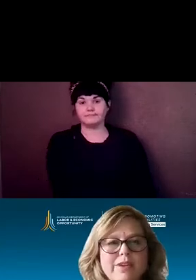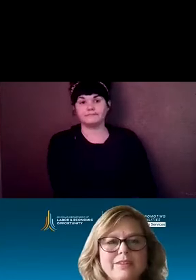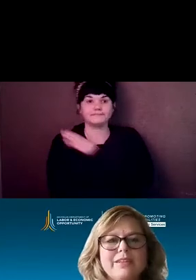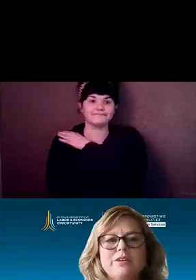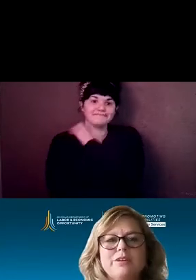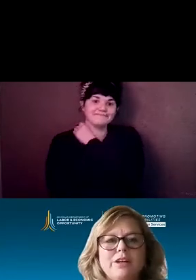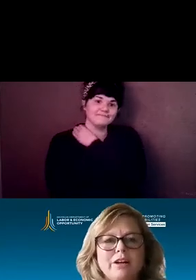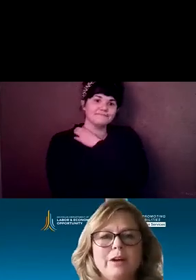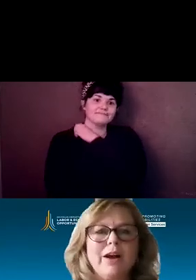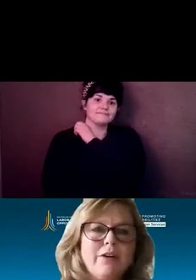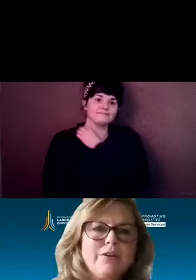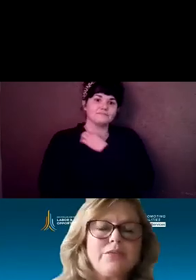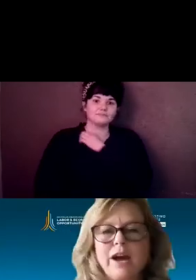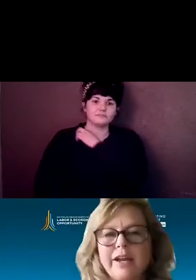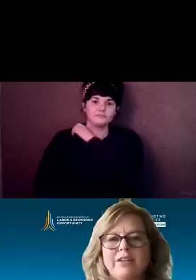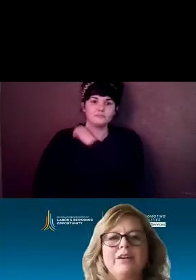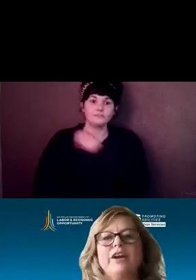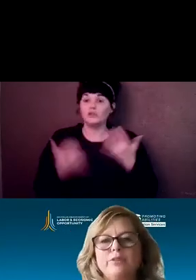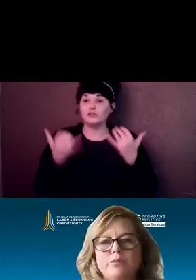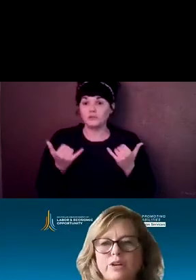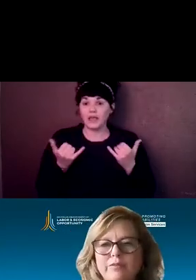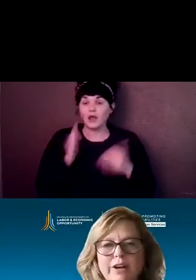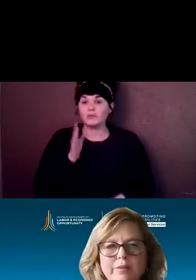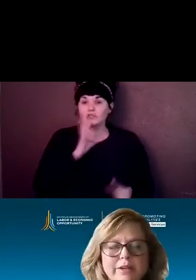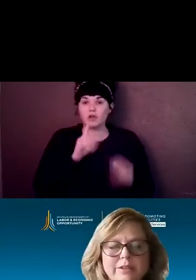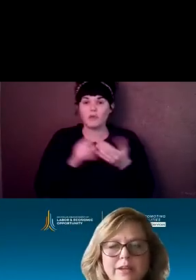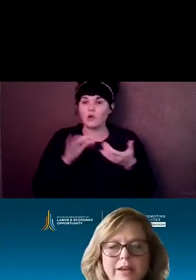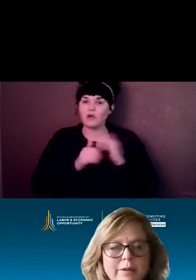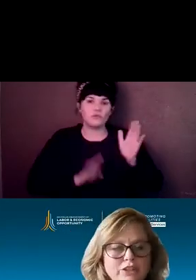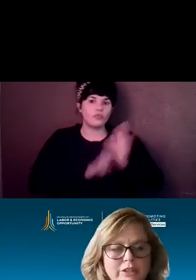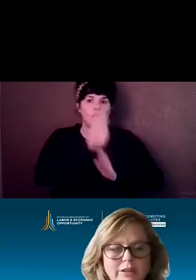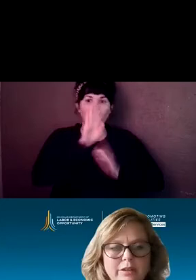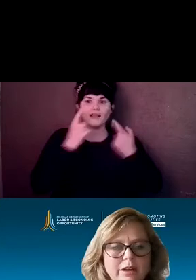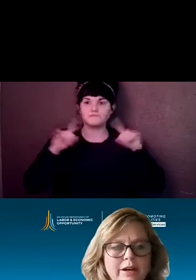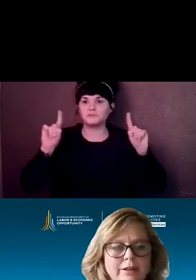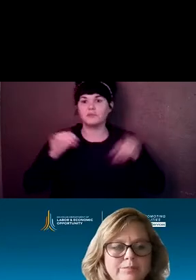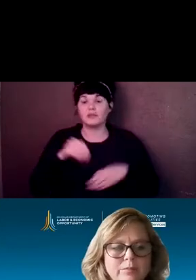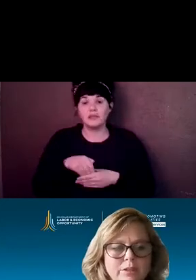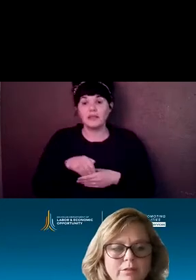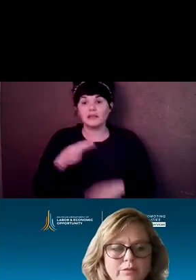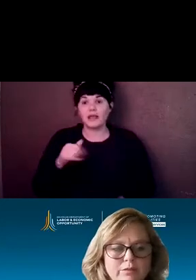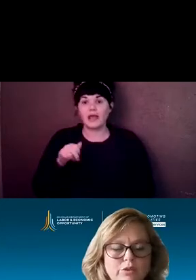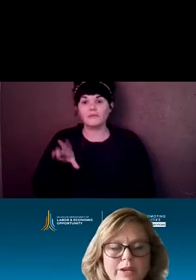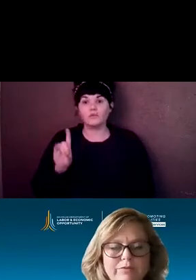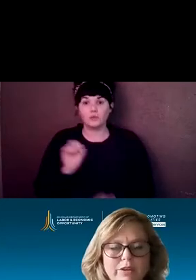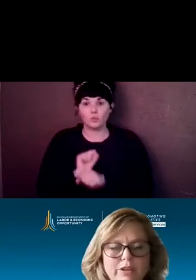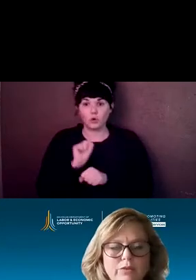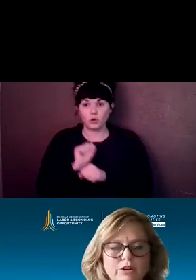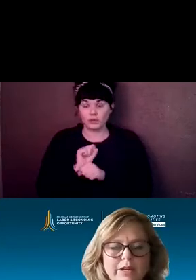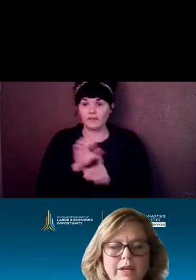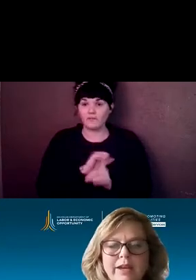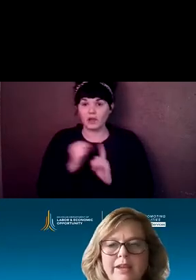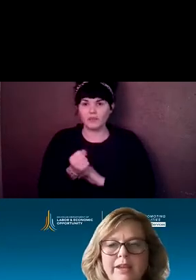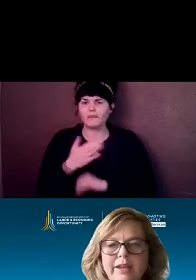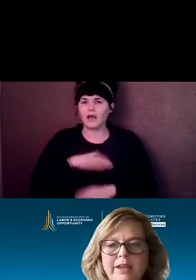So next, I'm going to talk about how to thrive in a hybrid work environment. I'm actually going to remove my video for a